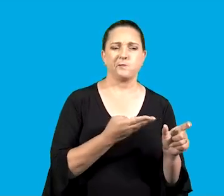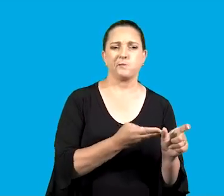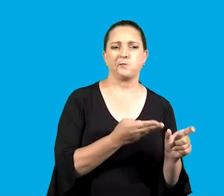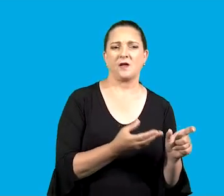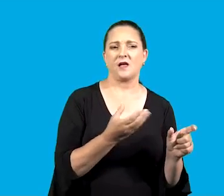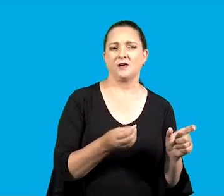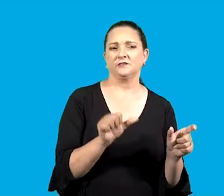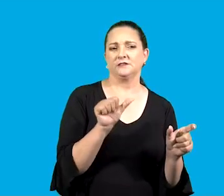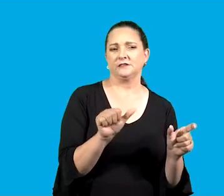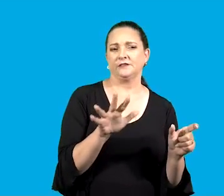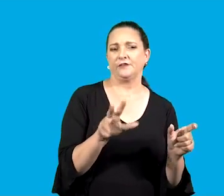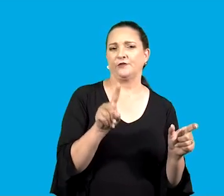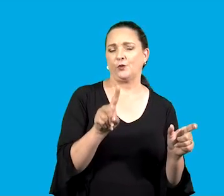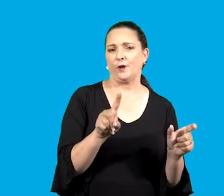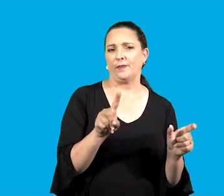have here is